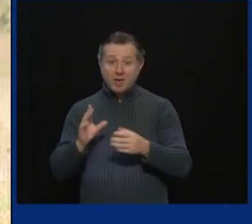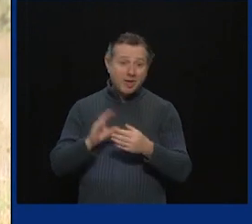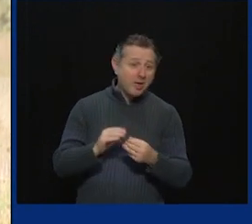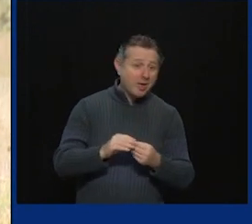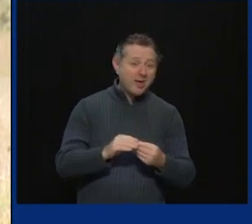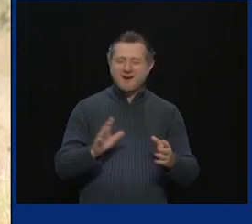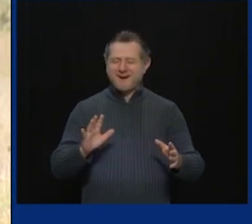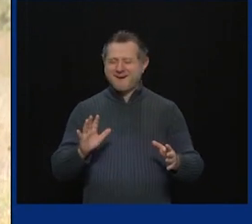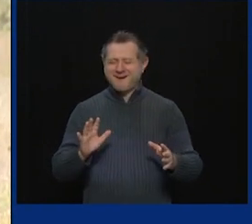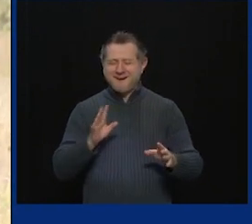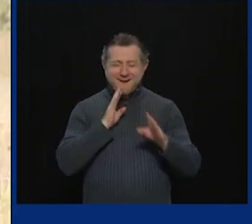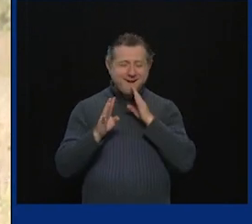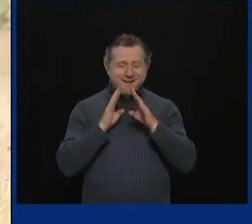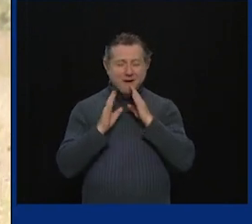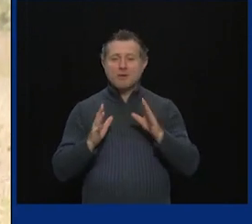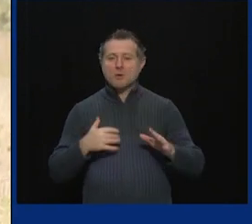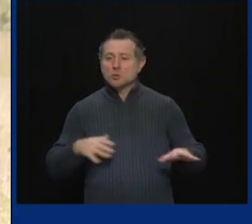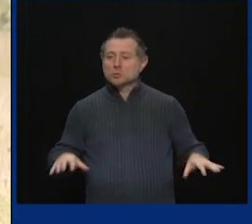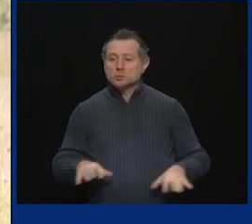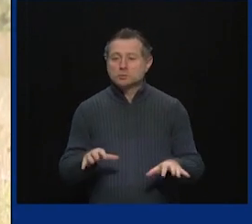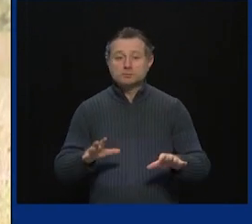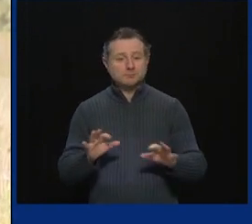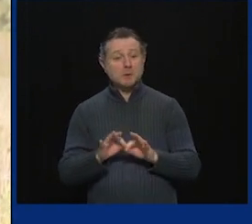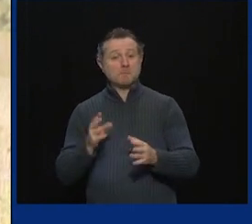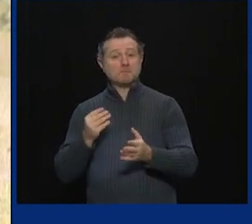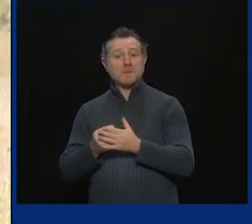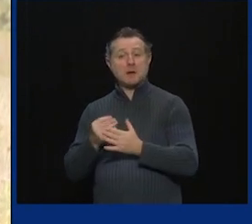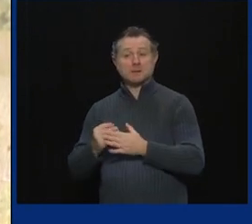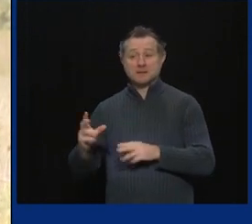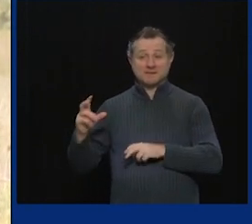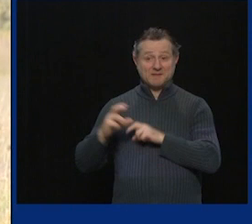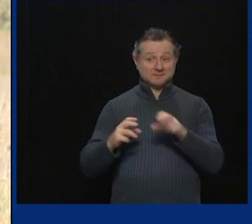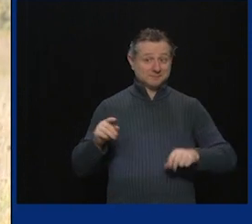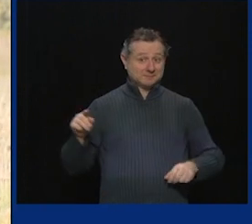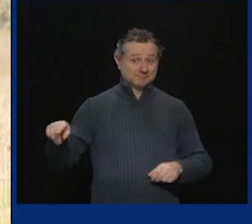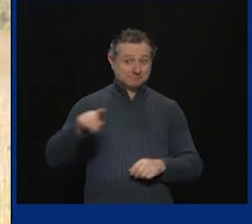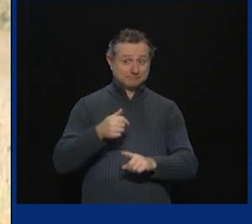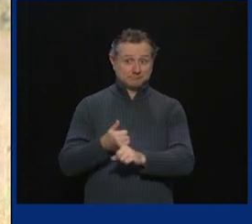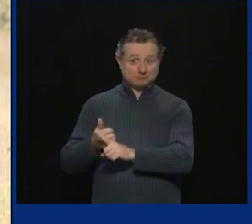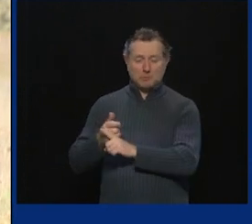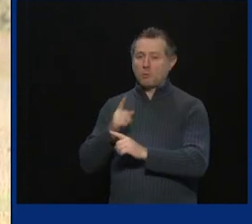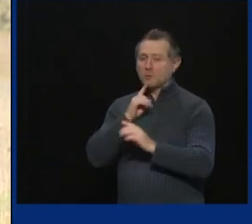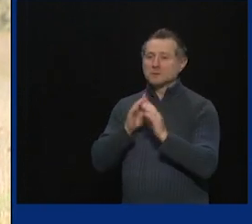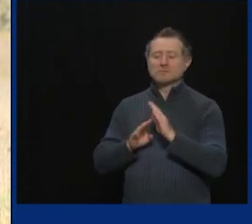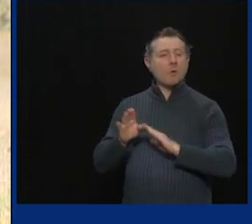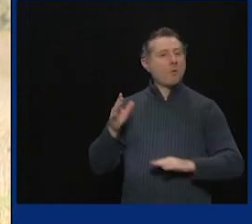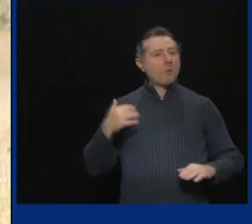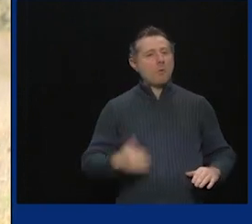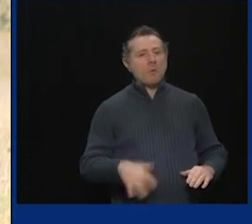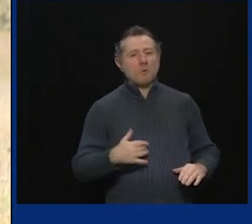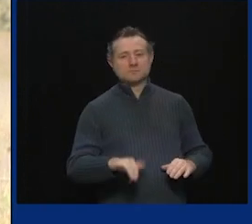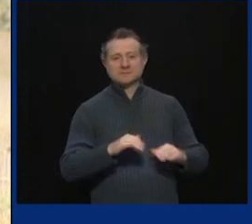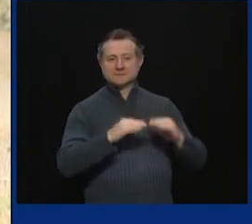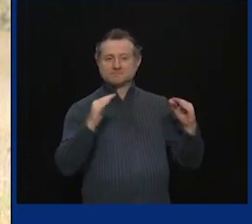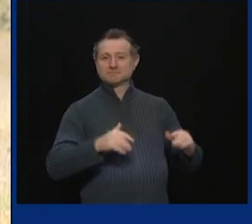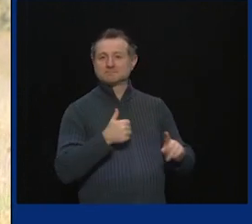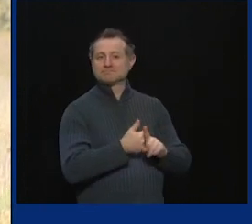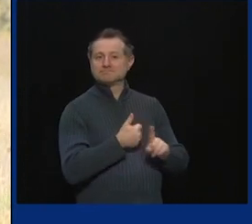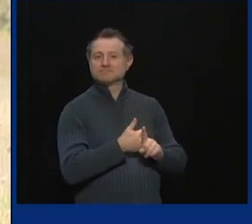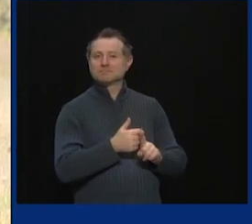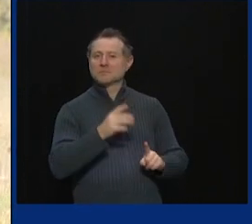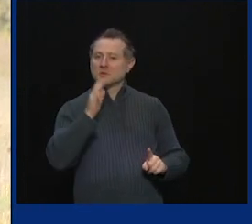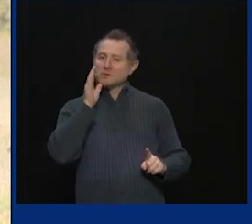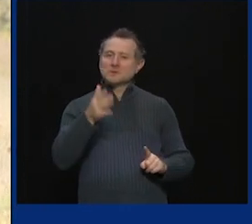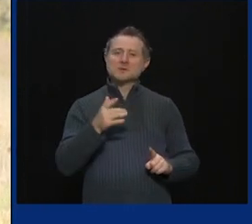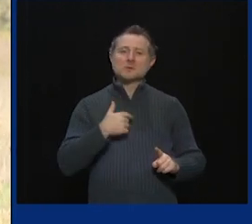own money to advance the construction of the 345 to 115 kV electrical substation that will be used to power their facility as well